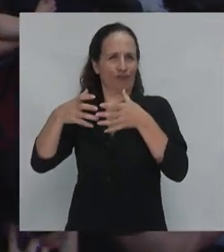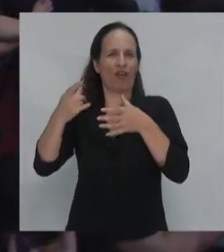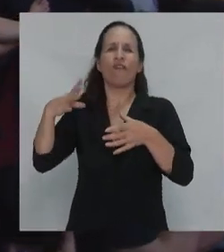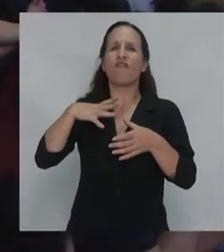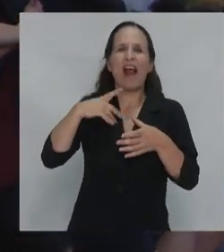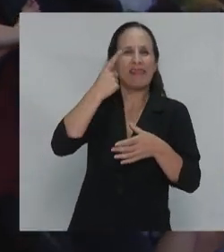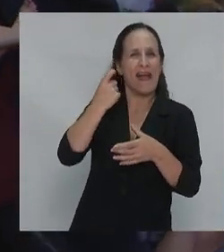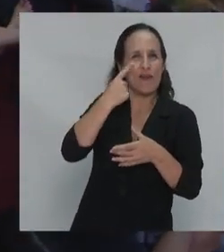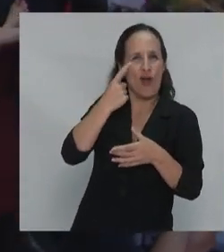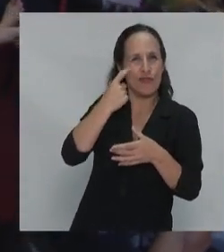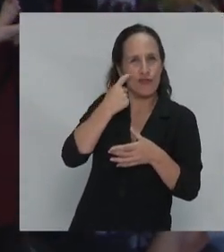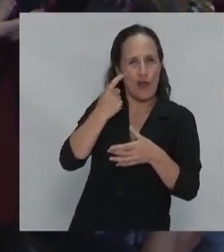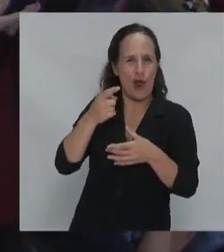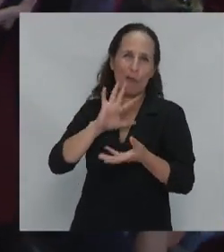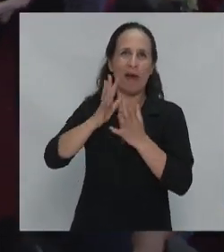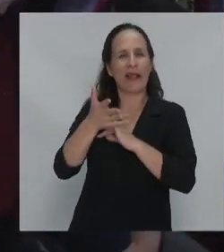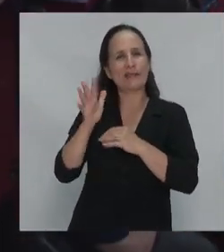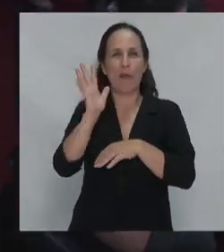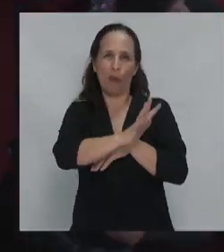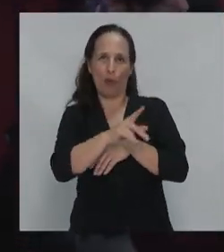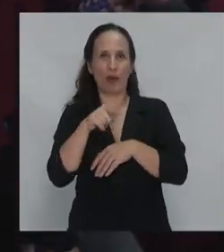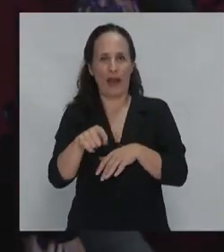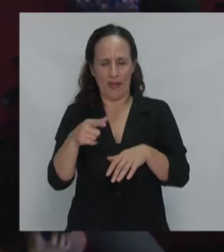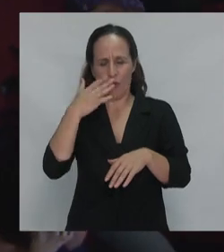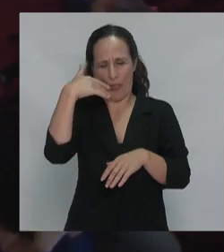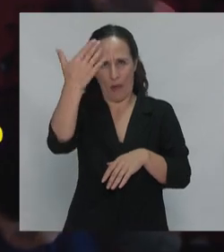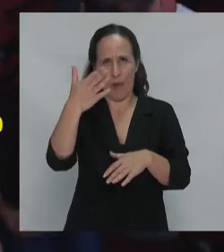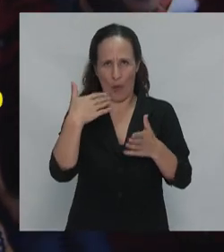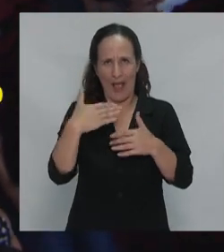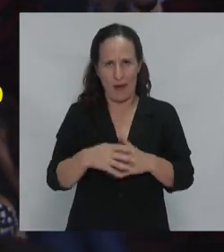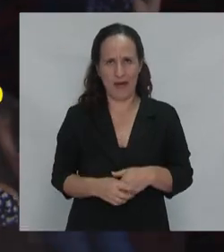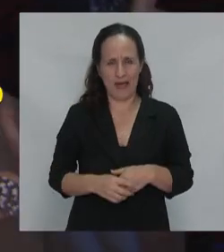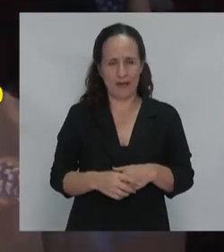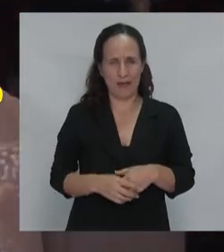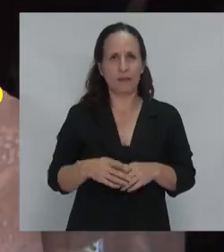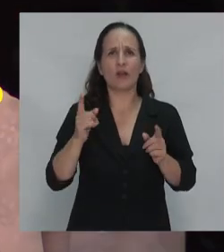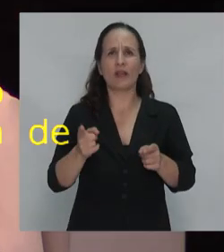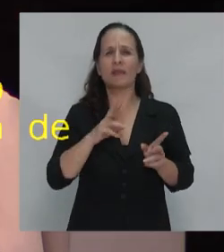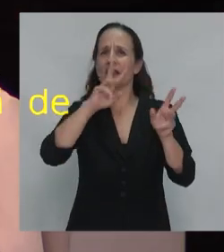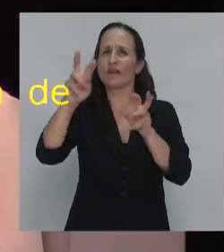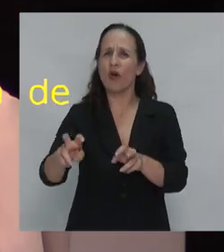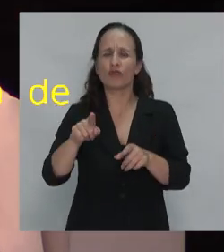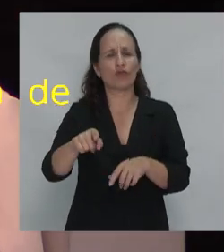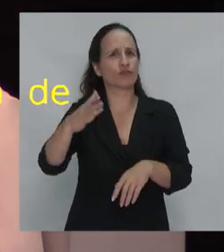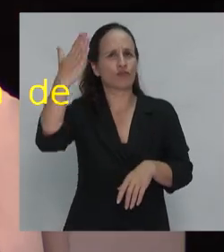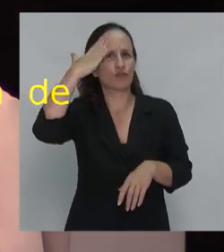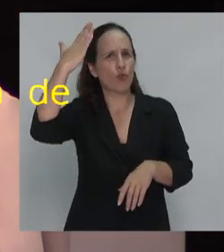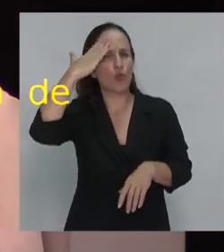challenge. But the third one, the third area, is that of culture and social